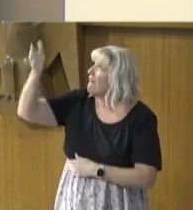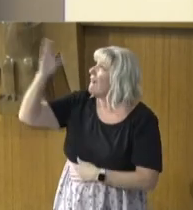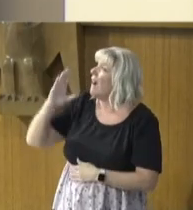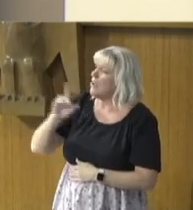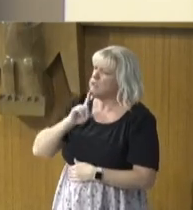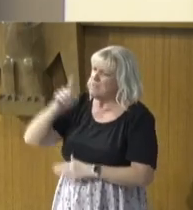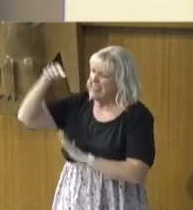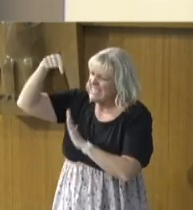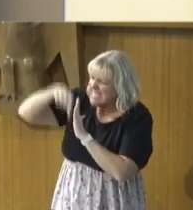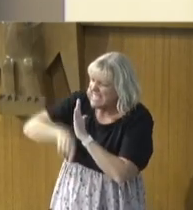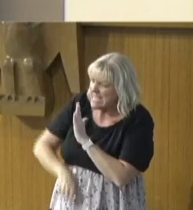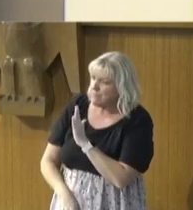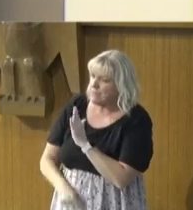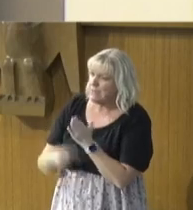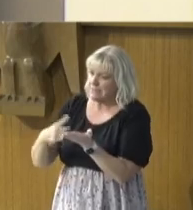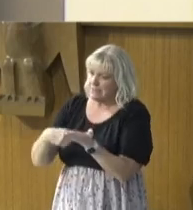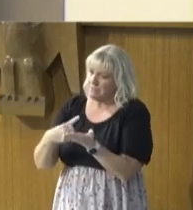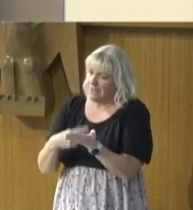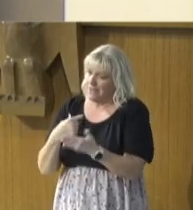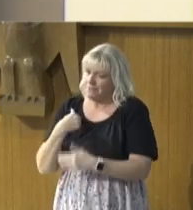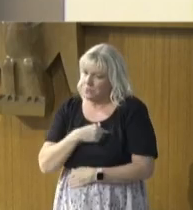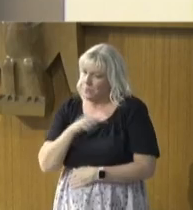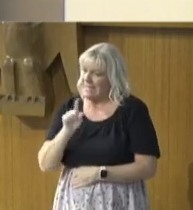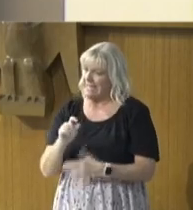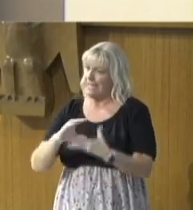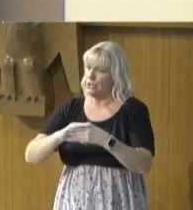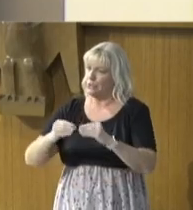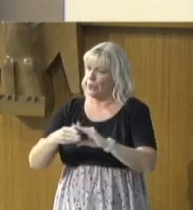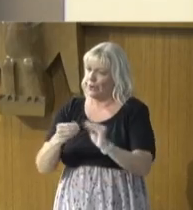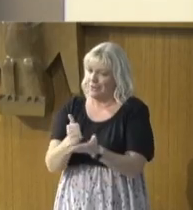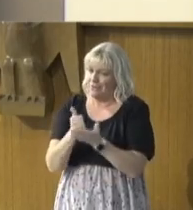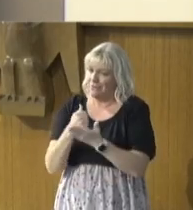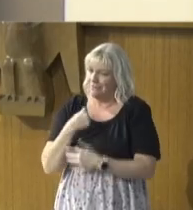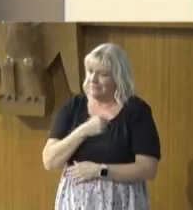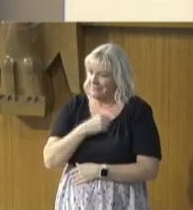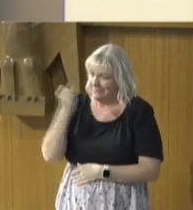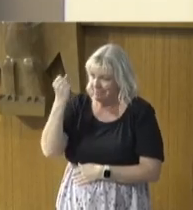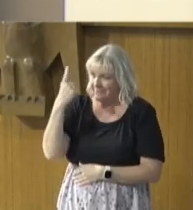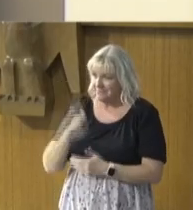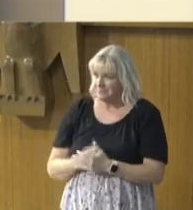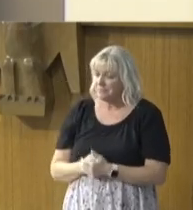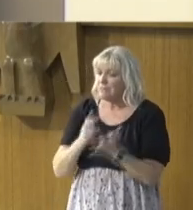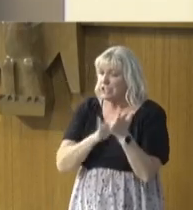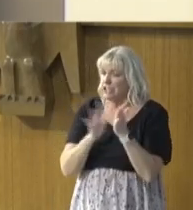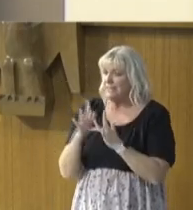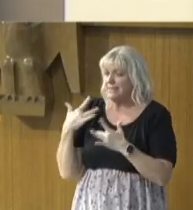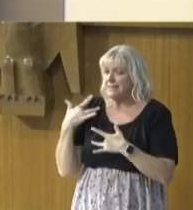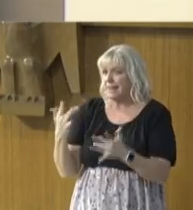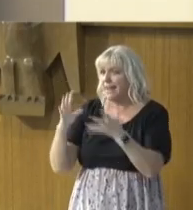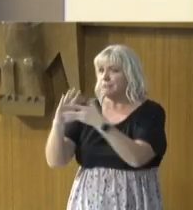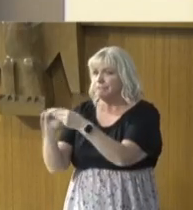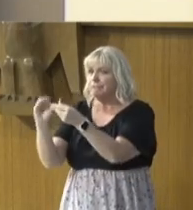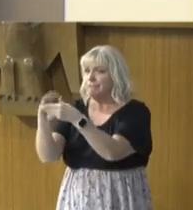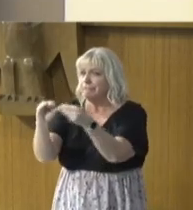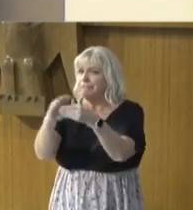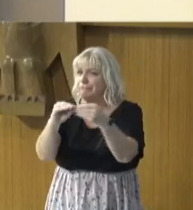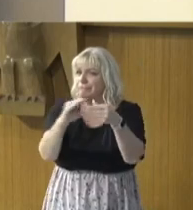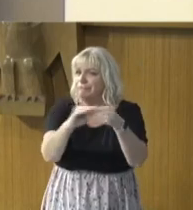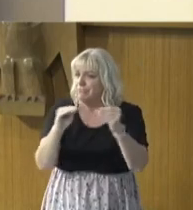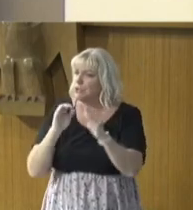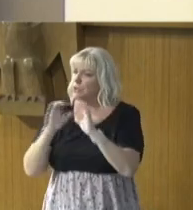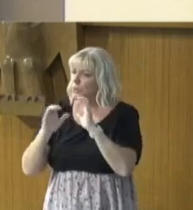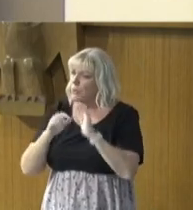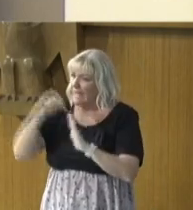a fictional story to illustrate them. Jesus told these types of fictional stories in order to communicate deep truths